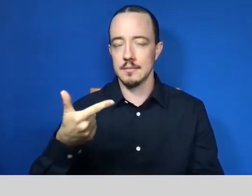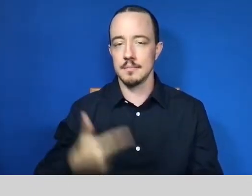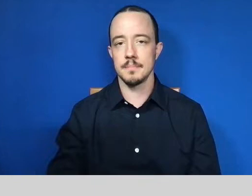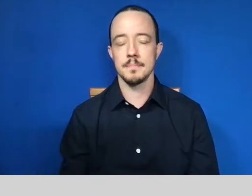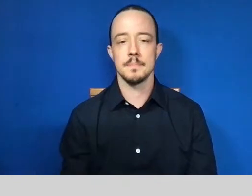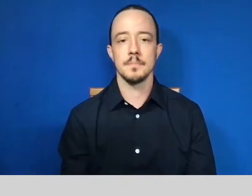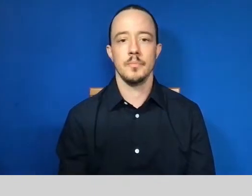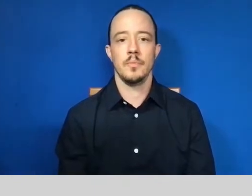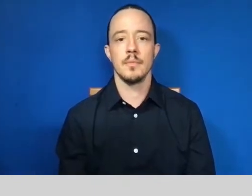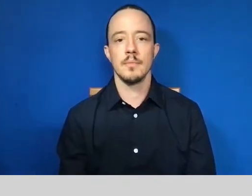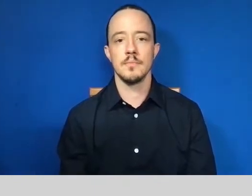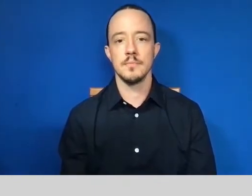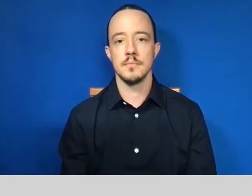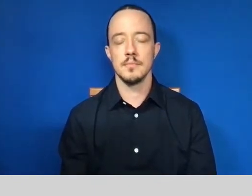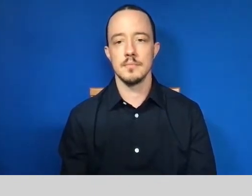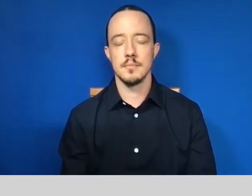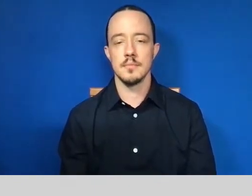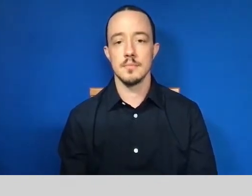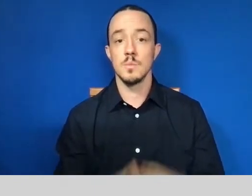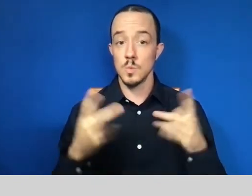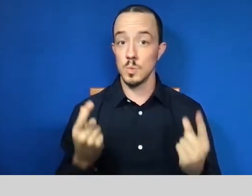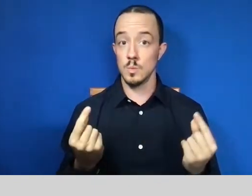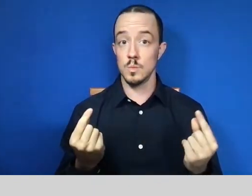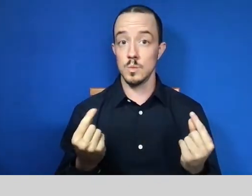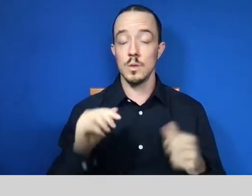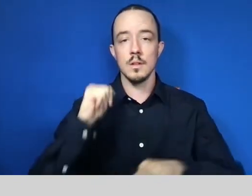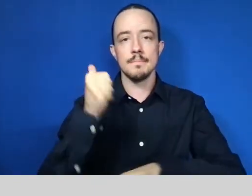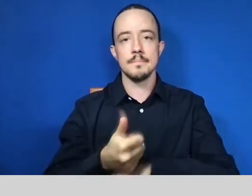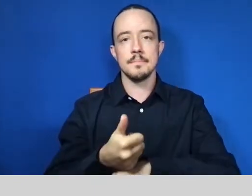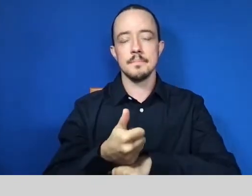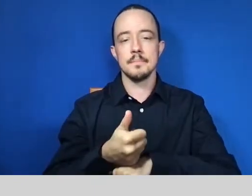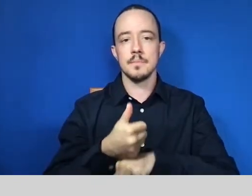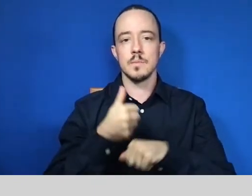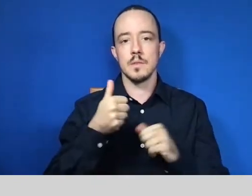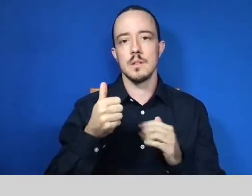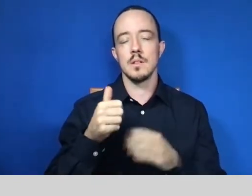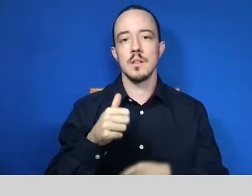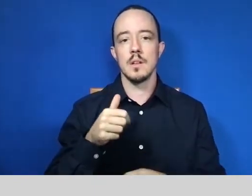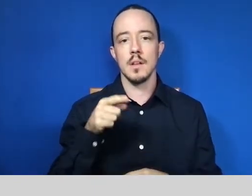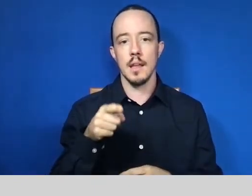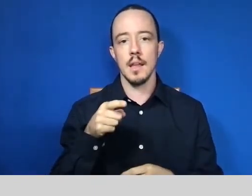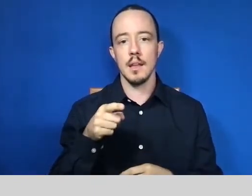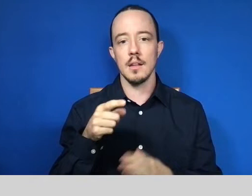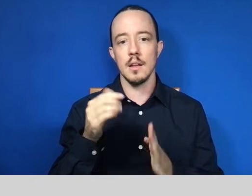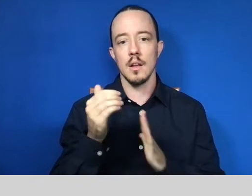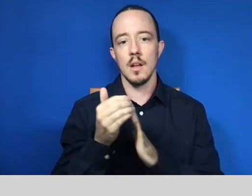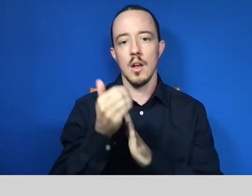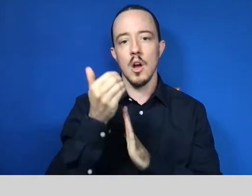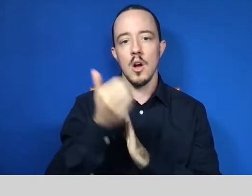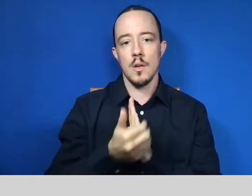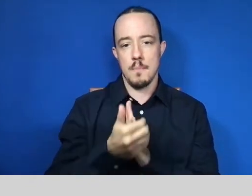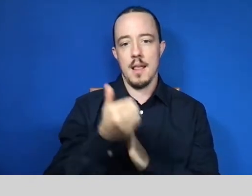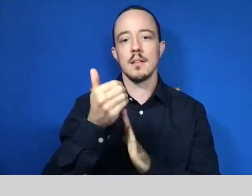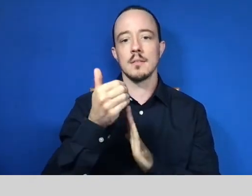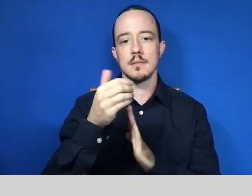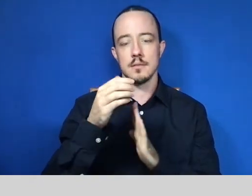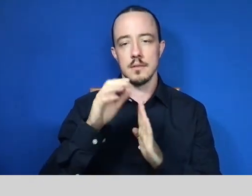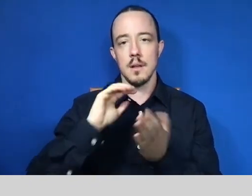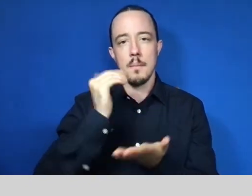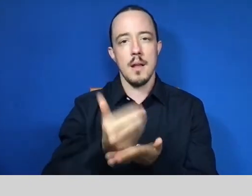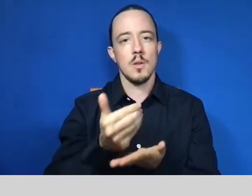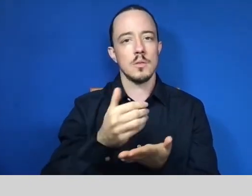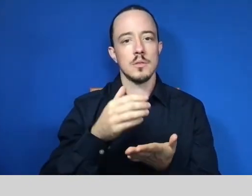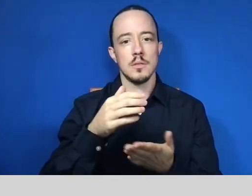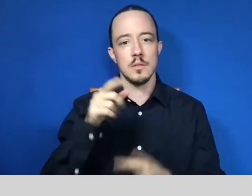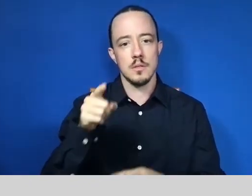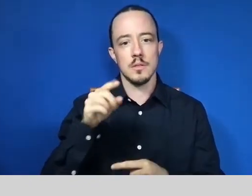string literals. So what we do is we implement an autoenum decorator. The main